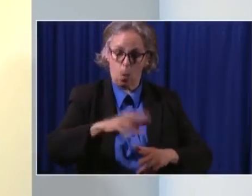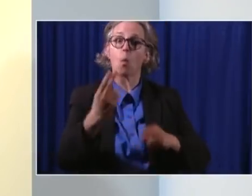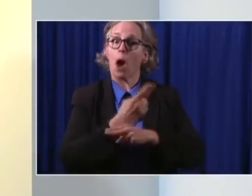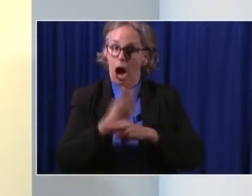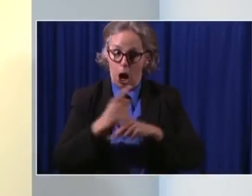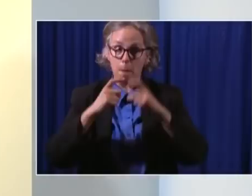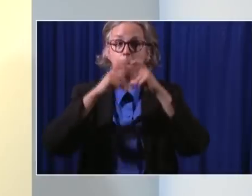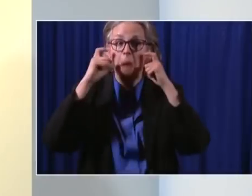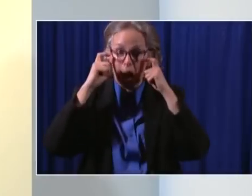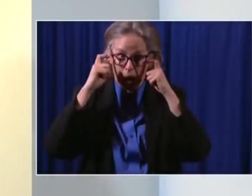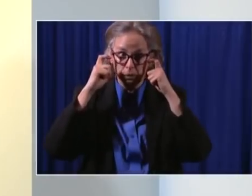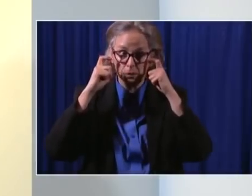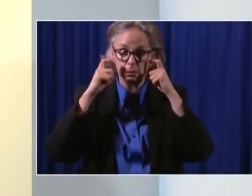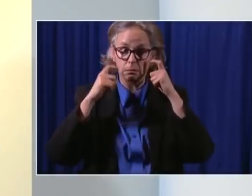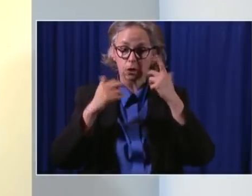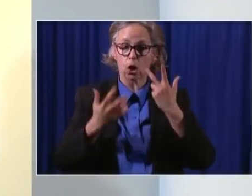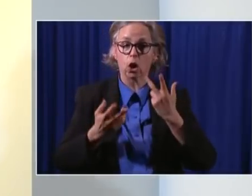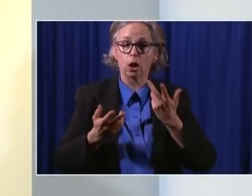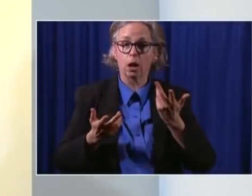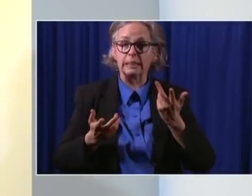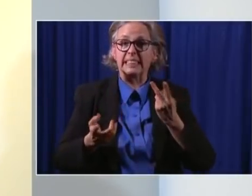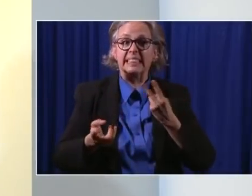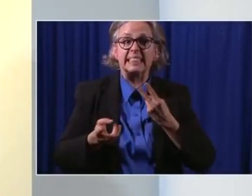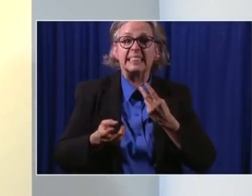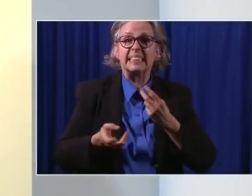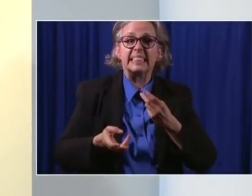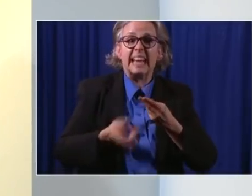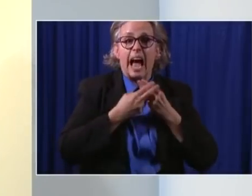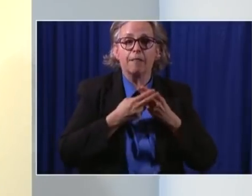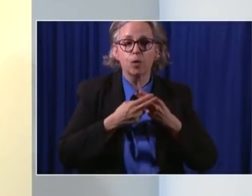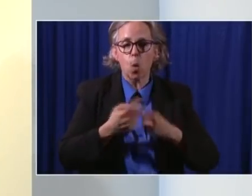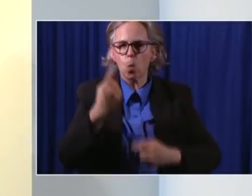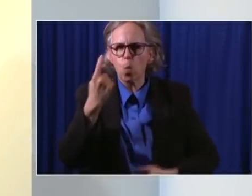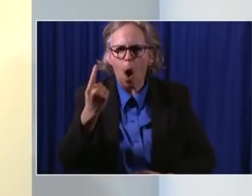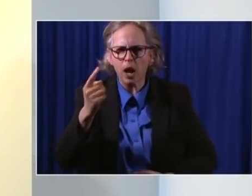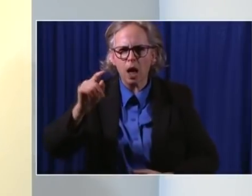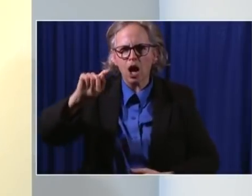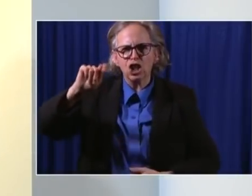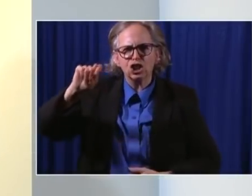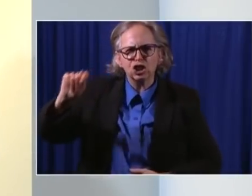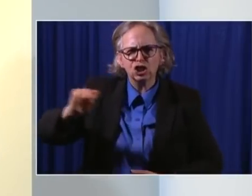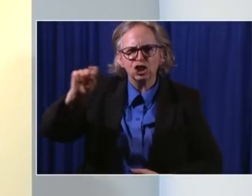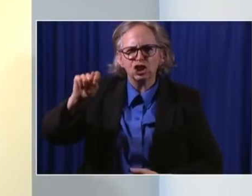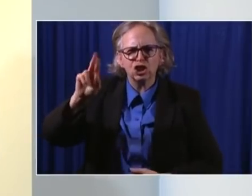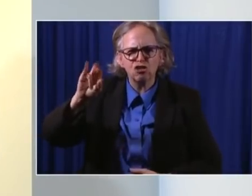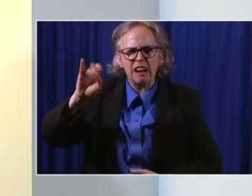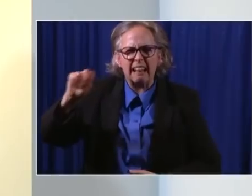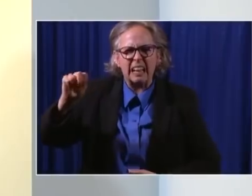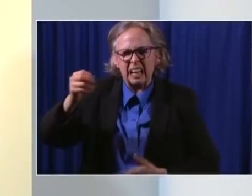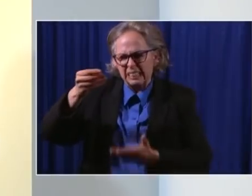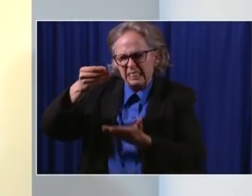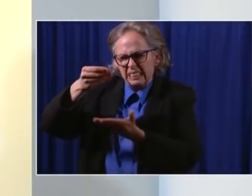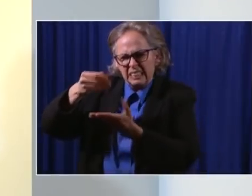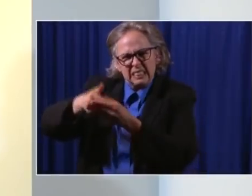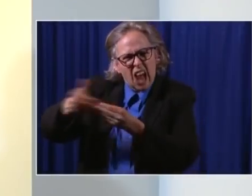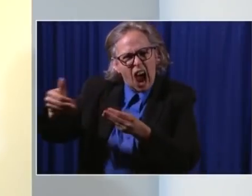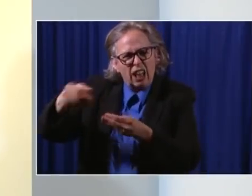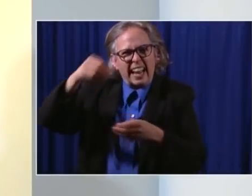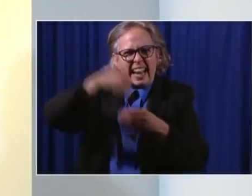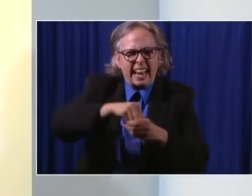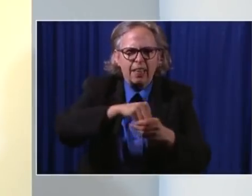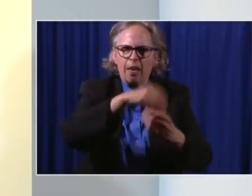trillion. Those are numbers, and we talk about GDP and big numbers, but what we're really talking about here, these are